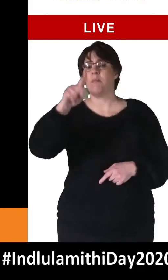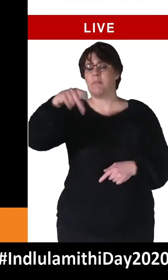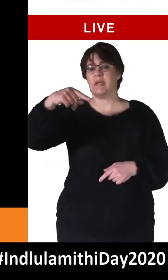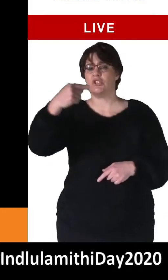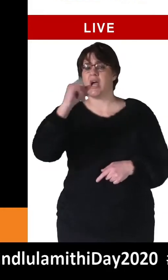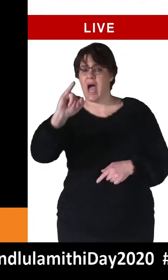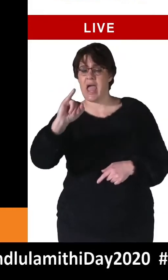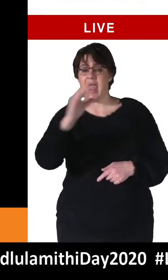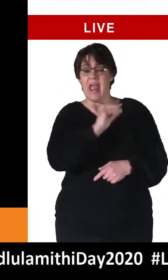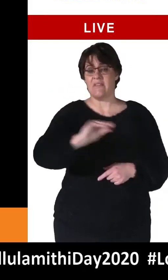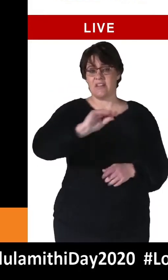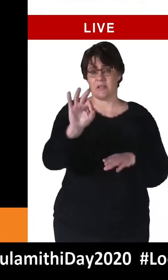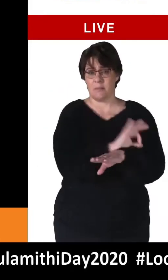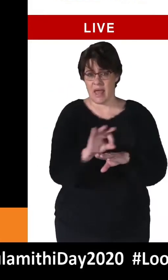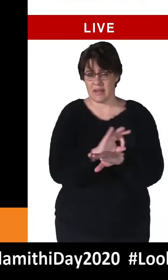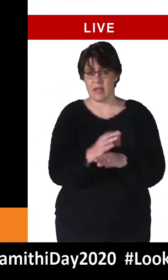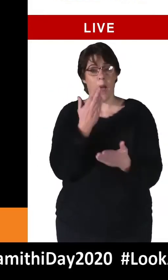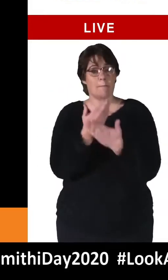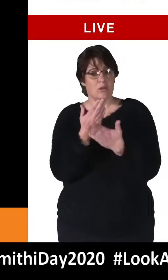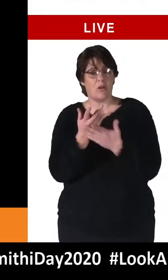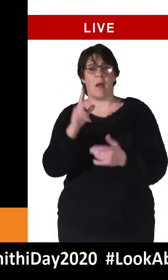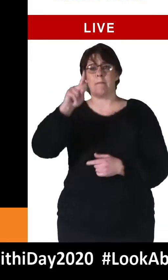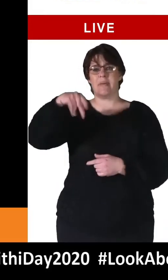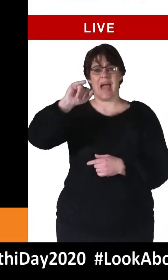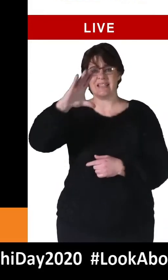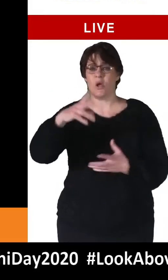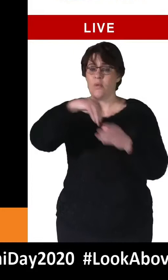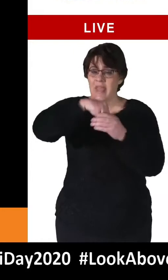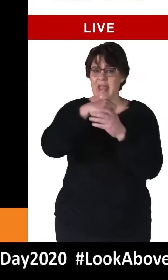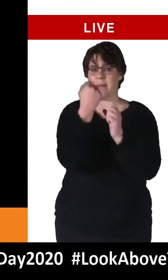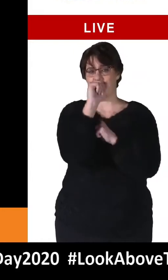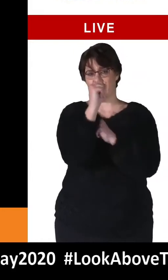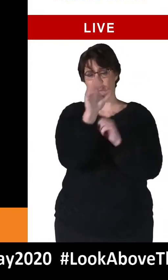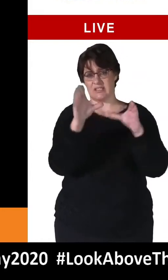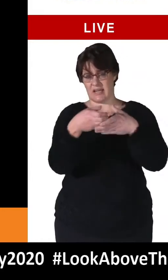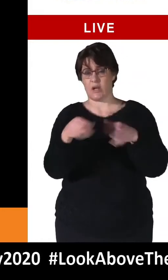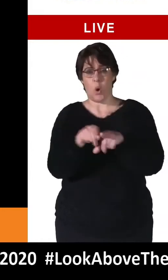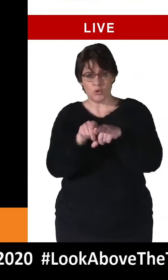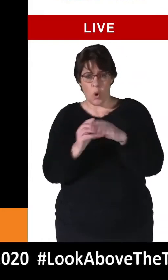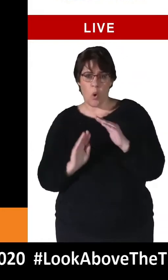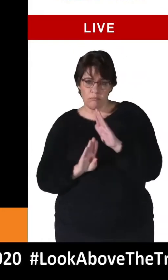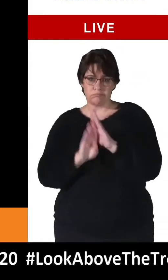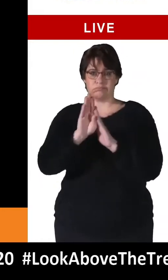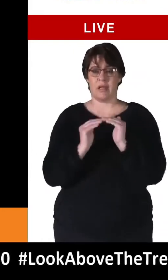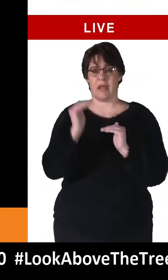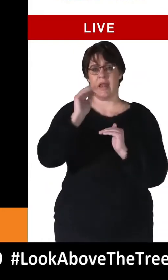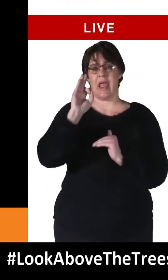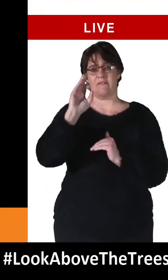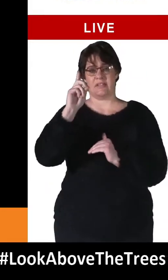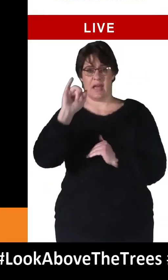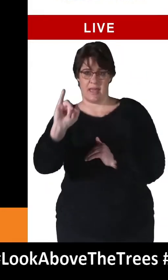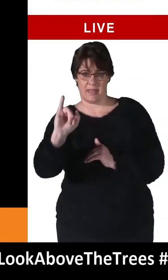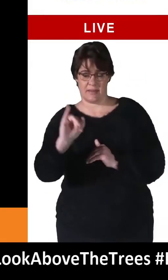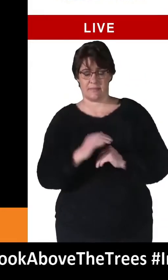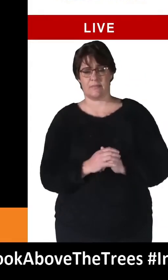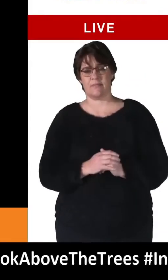PPGI investment plan, possible investment by PIC in the manufacturing sector, and increase in FDI.